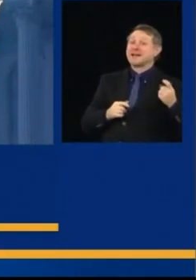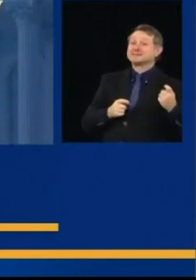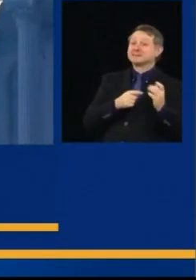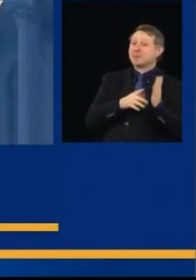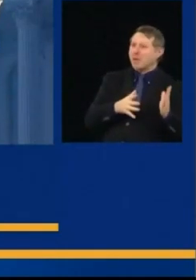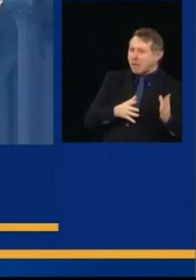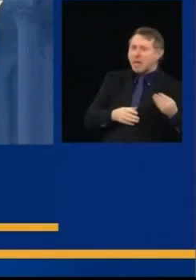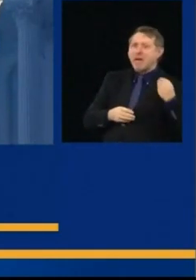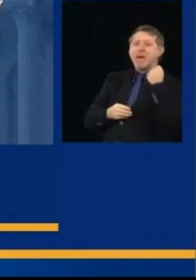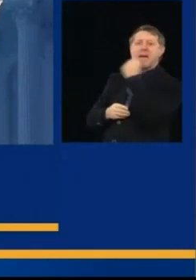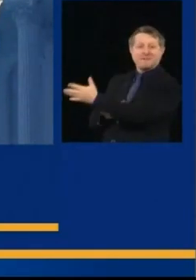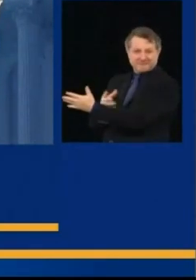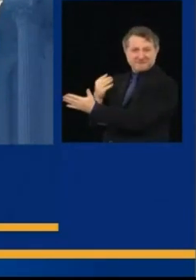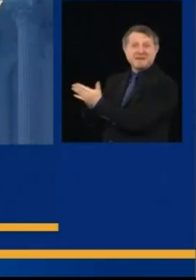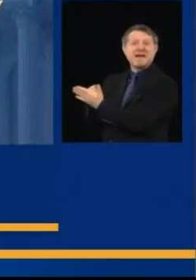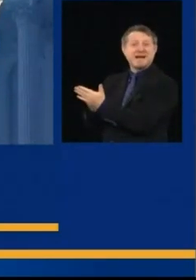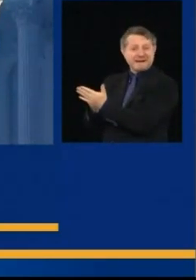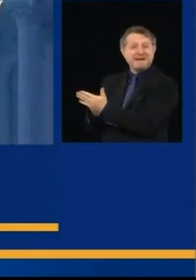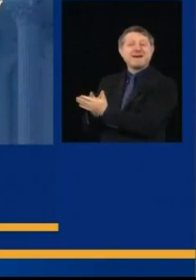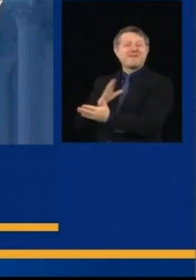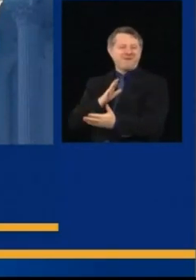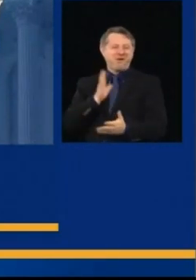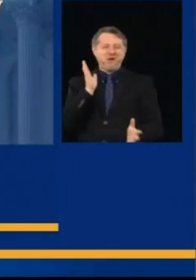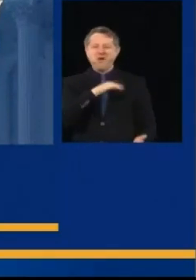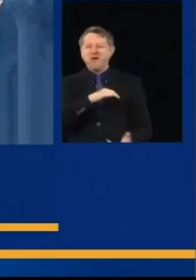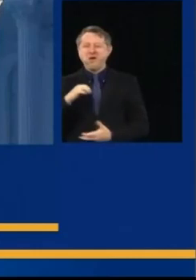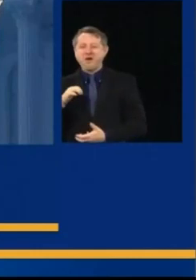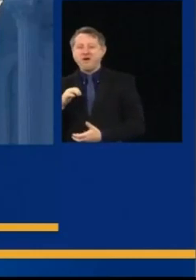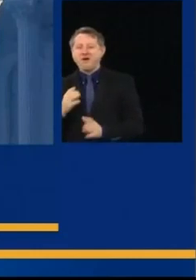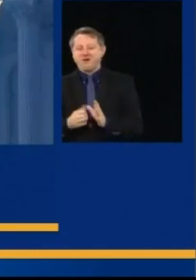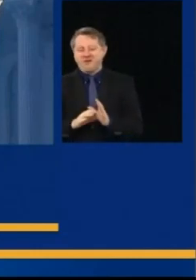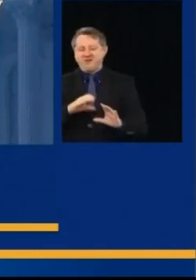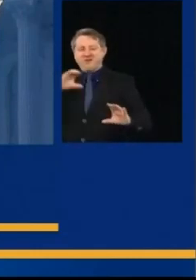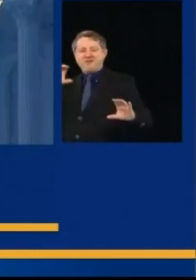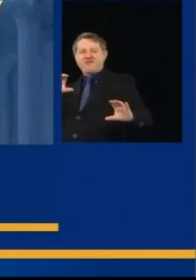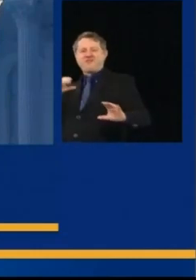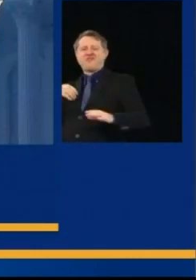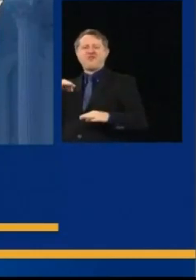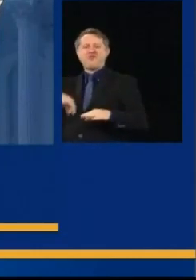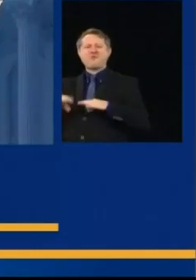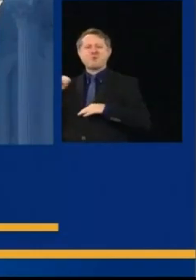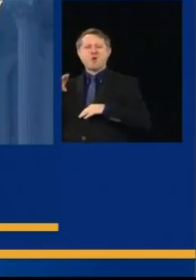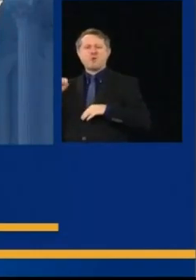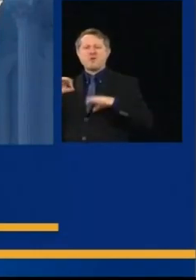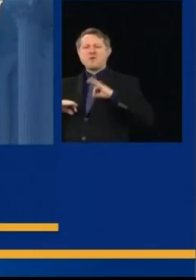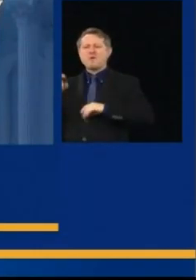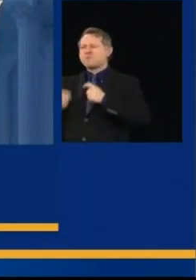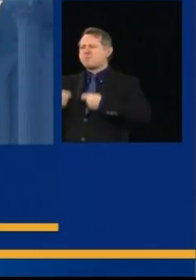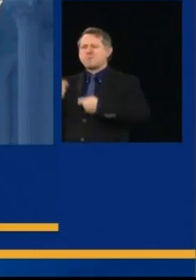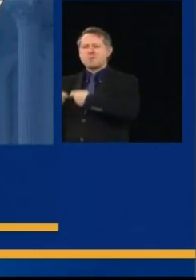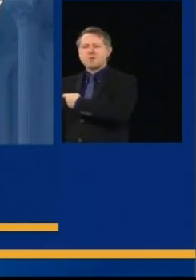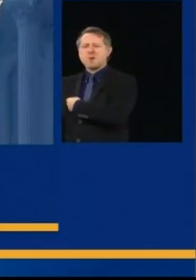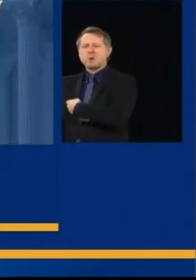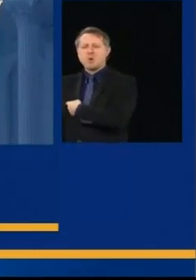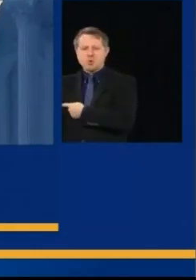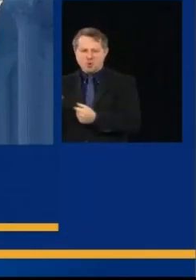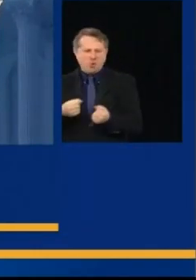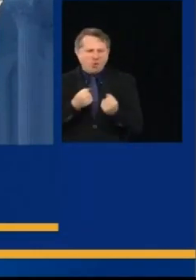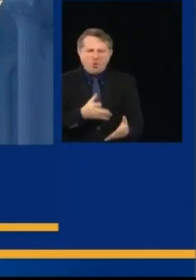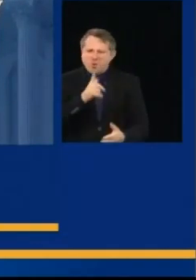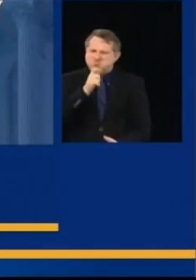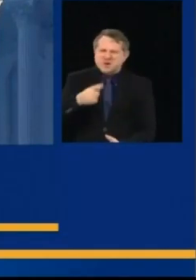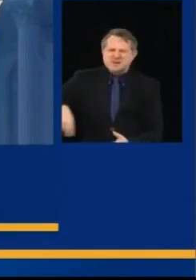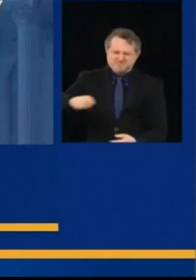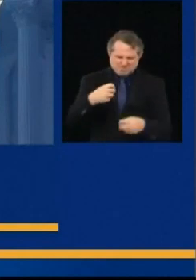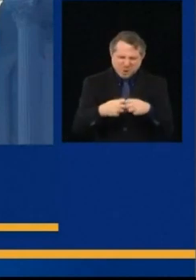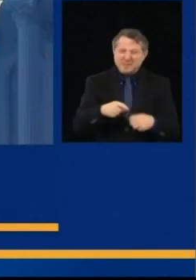money to give themselves a fat paycheck, when they're the ones who caused the problem in the first place. So